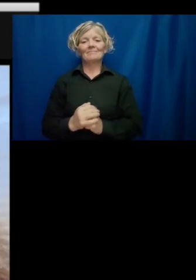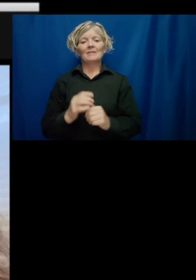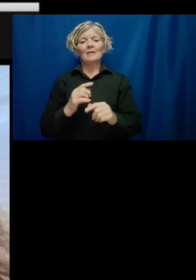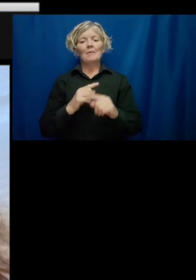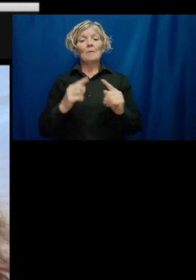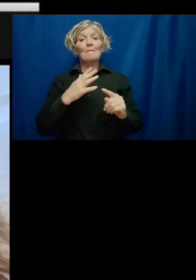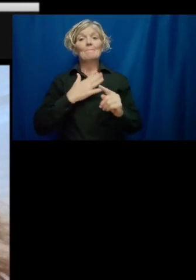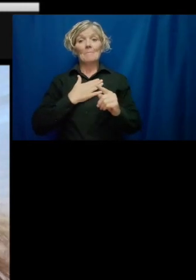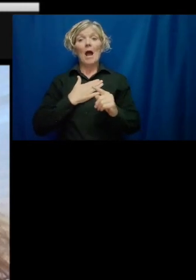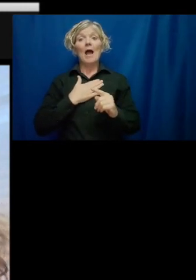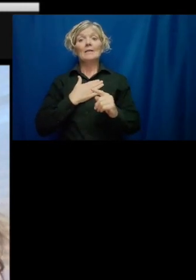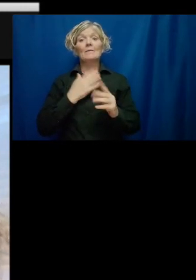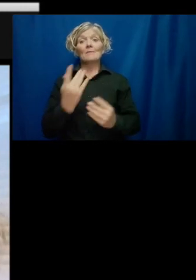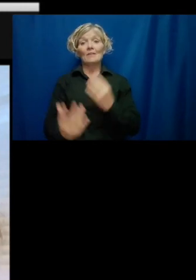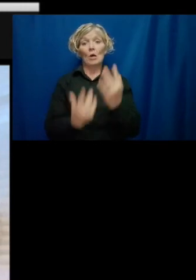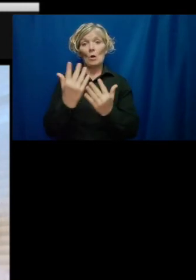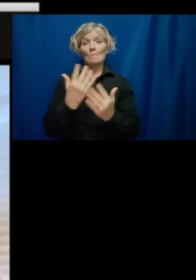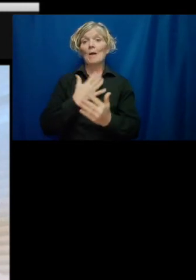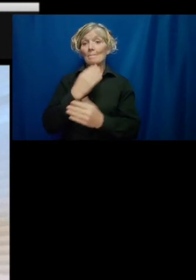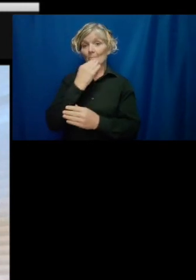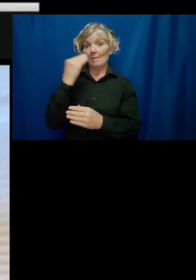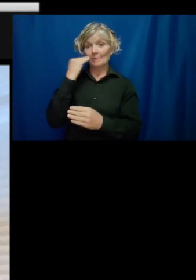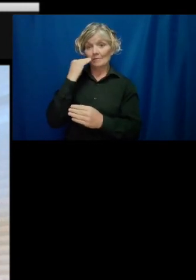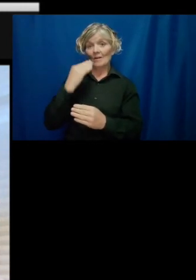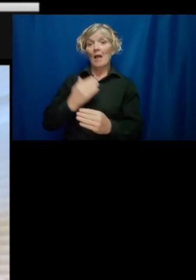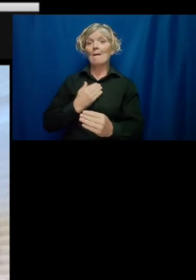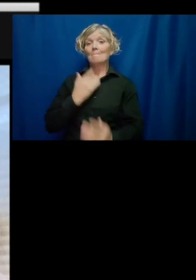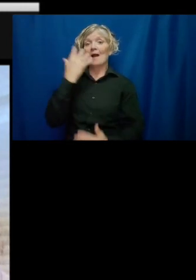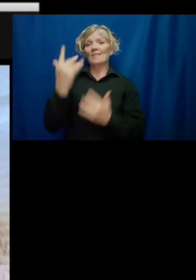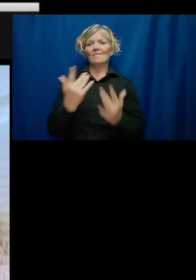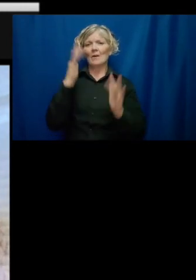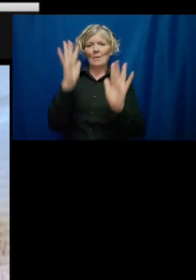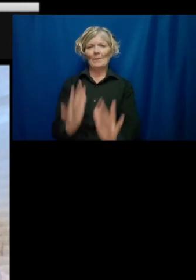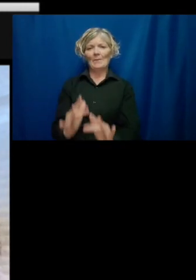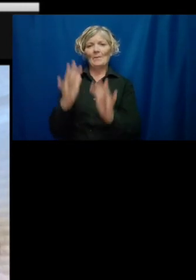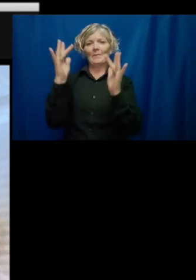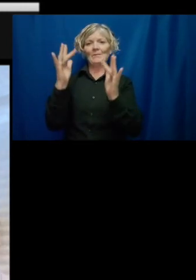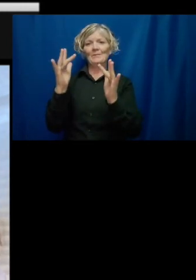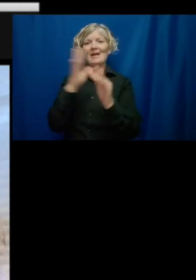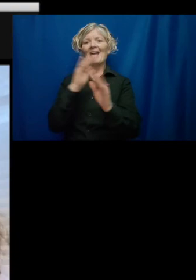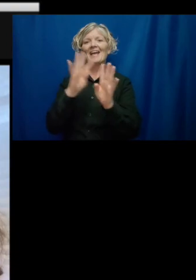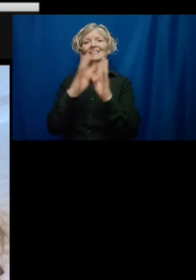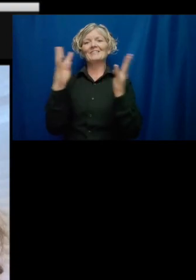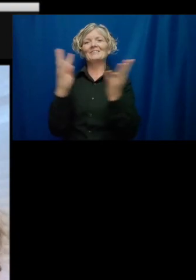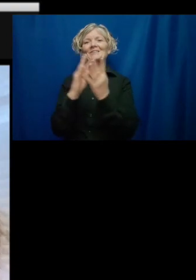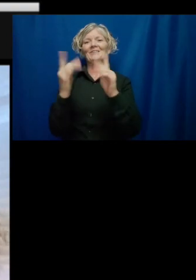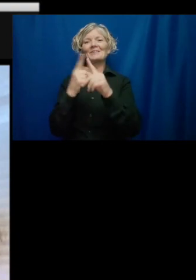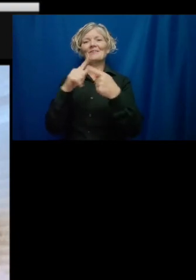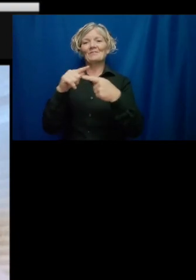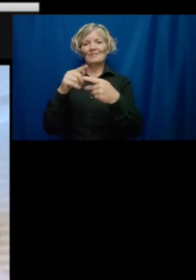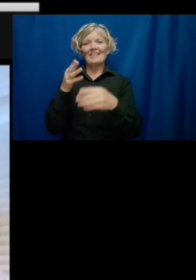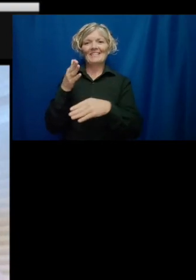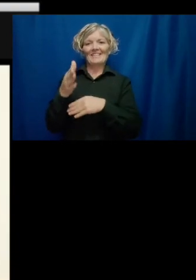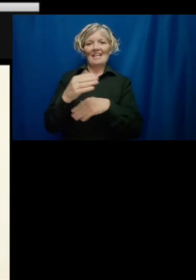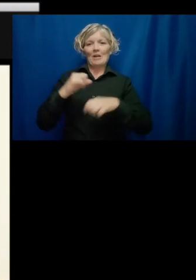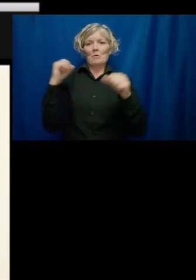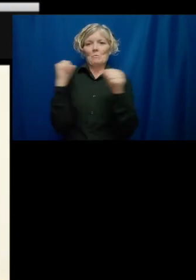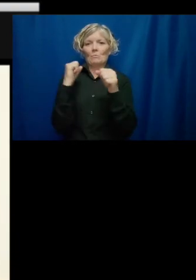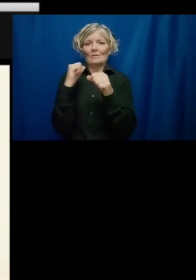But mine be the hearth, mine the home, mine the fire that blazes bright, and a circle of friends on a winter's